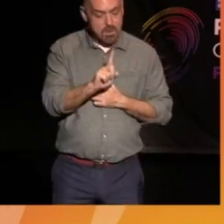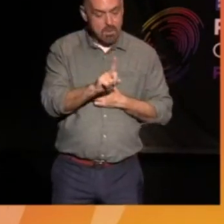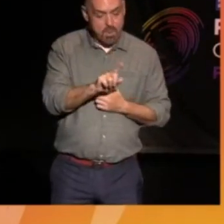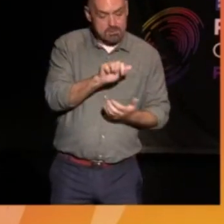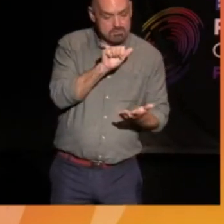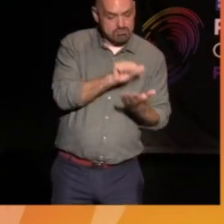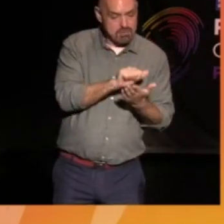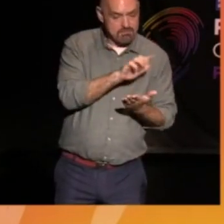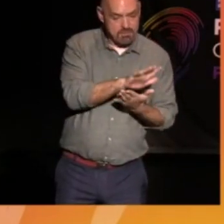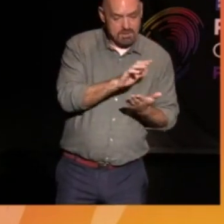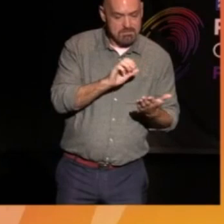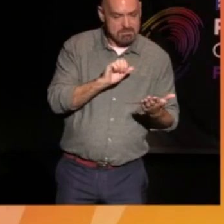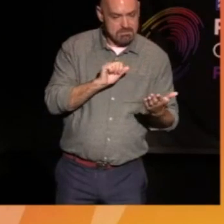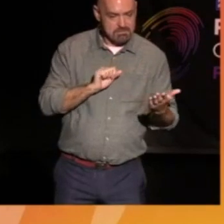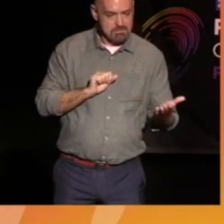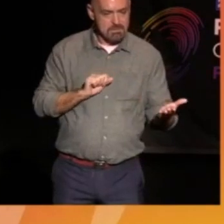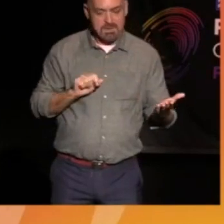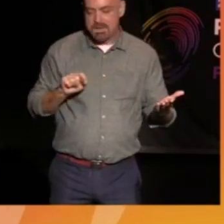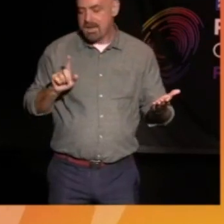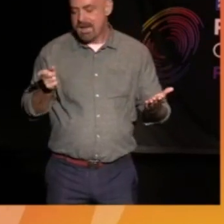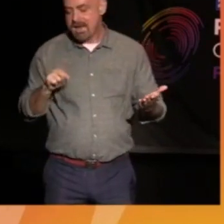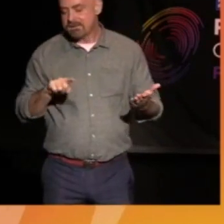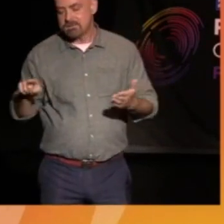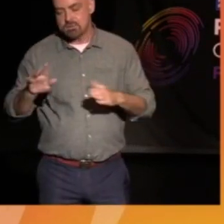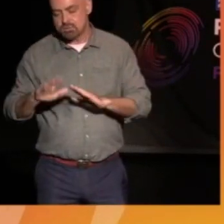for them, and what is child labor